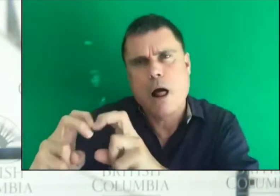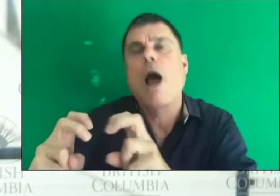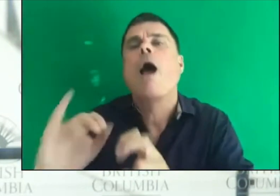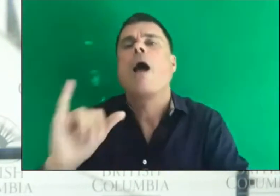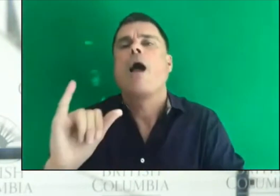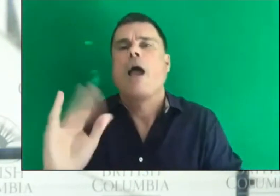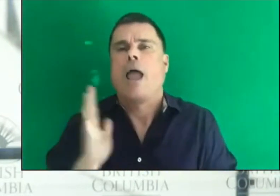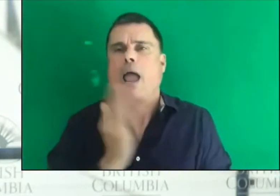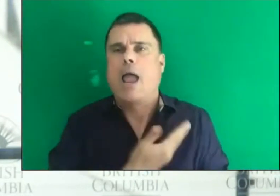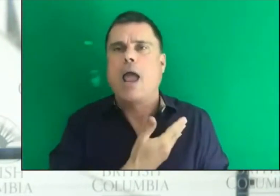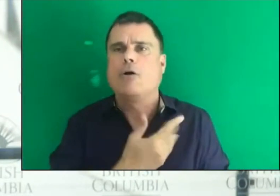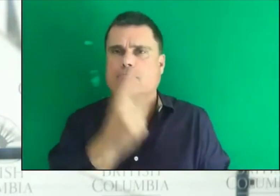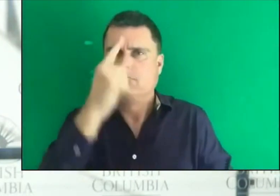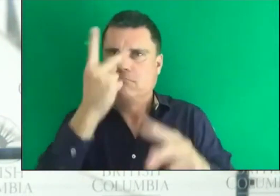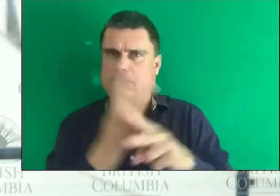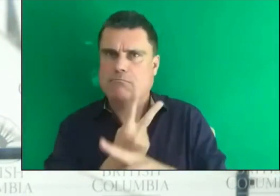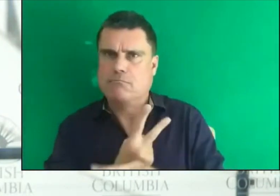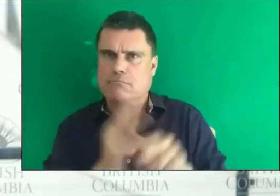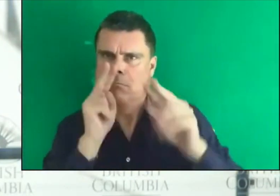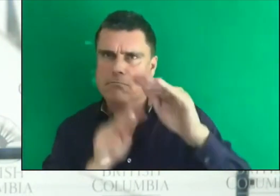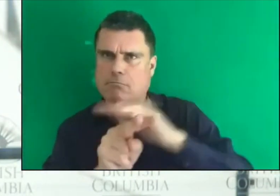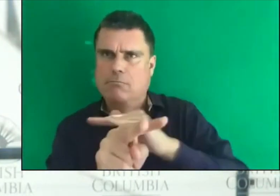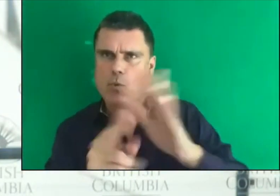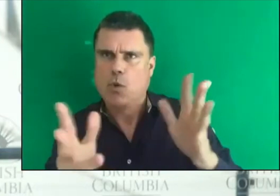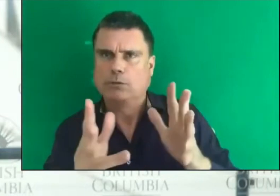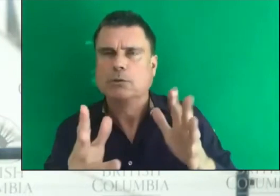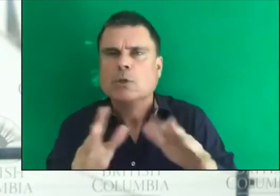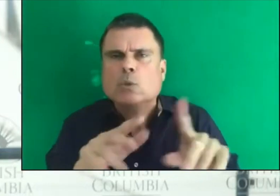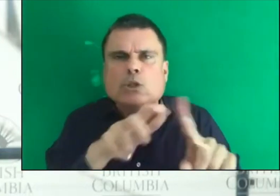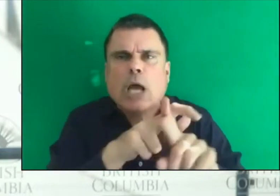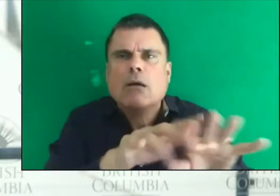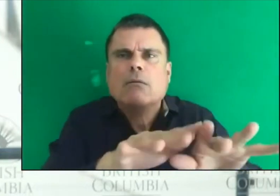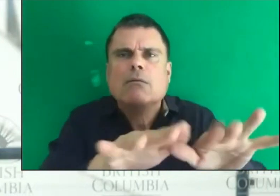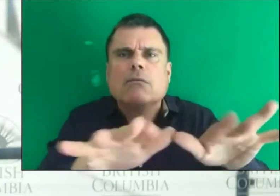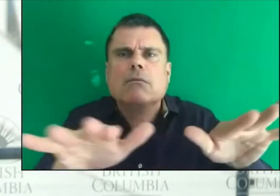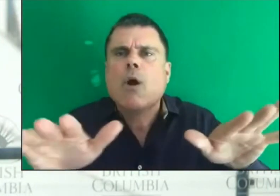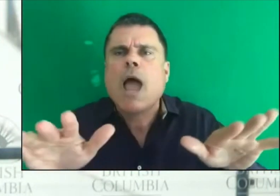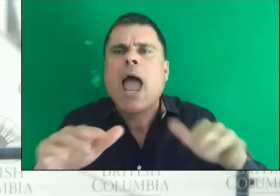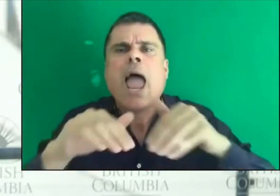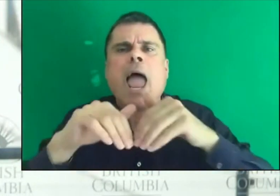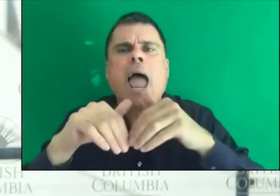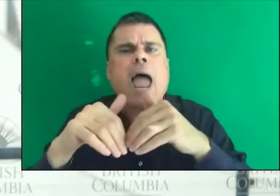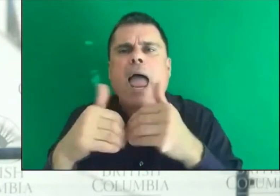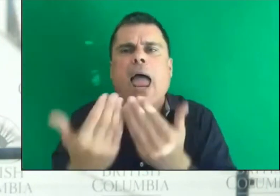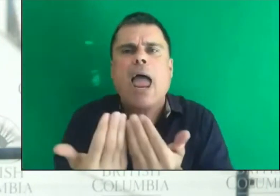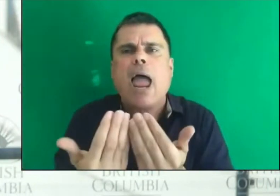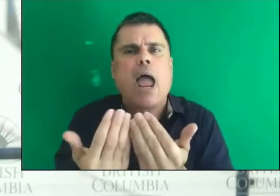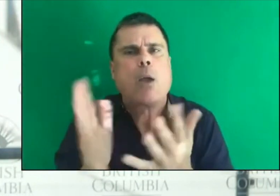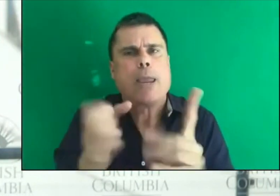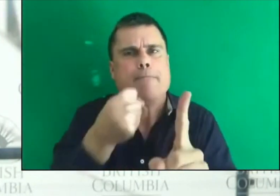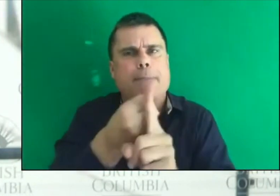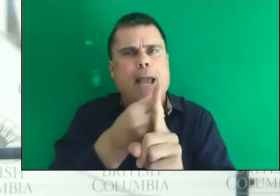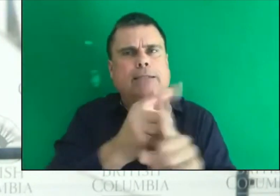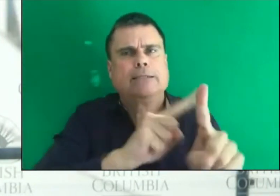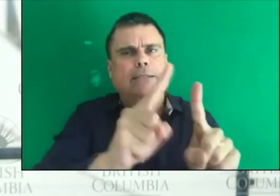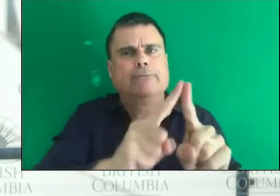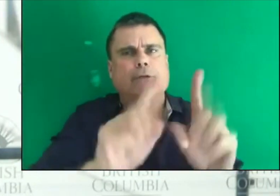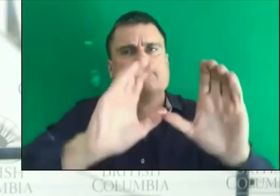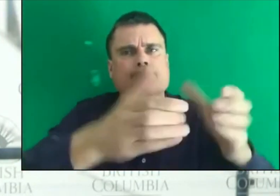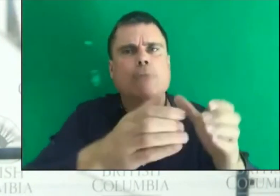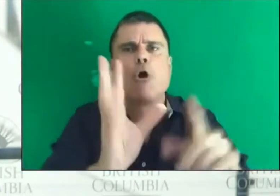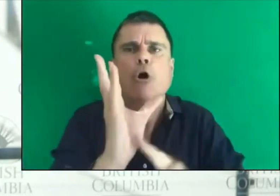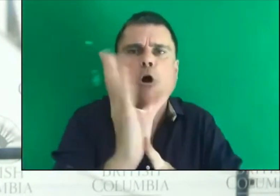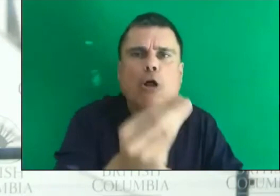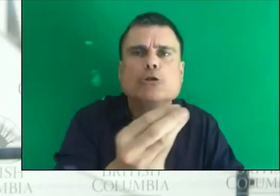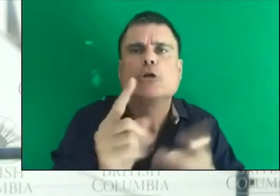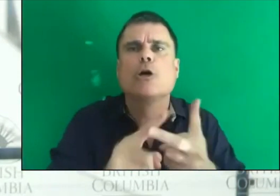person in the midst of this pandemic. Having said that, there are other ways that we can retrospectively look at the